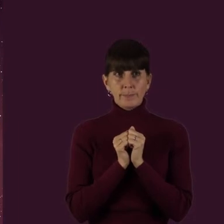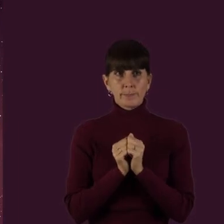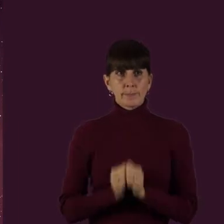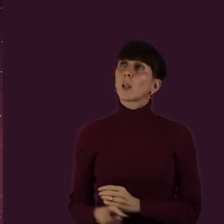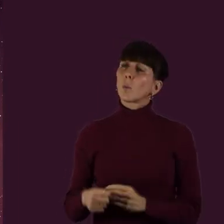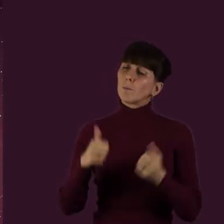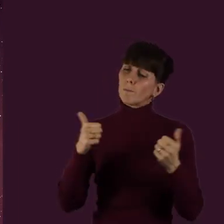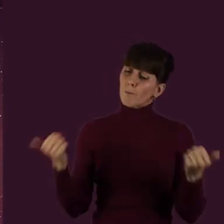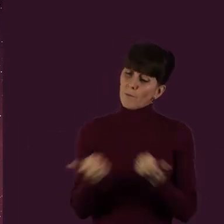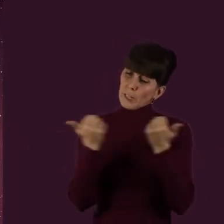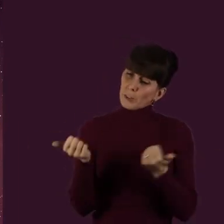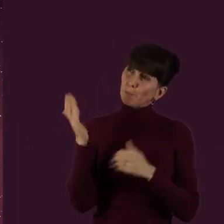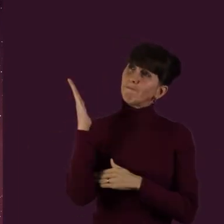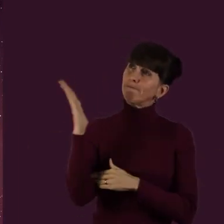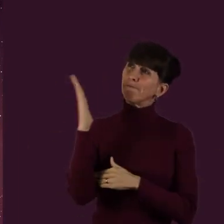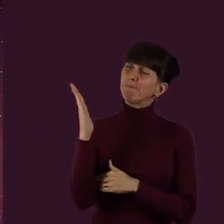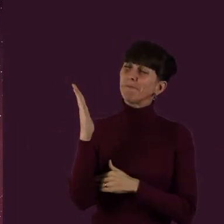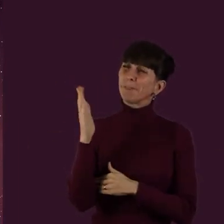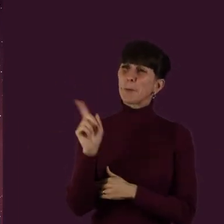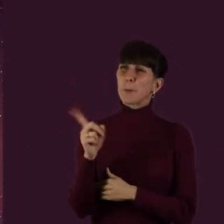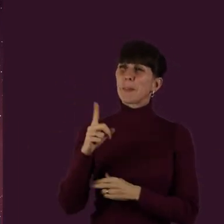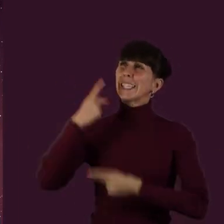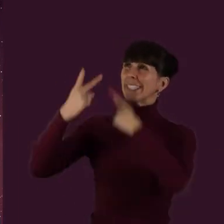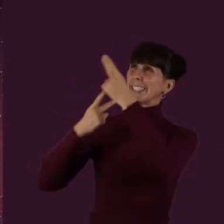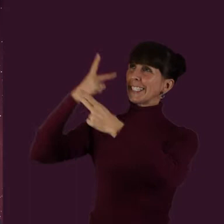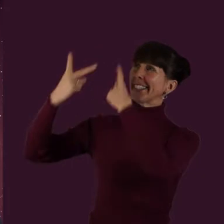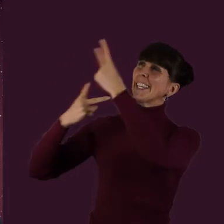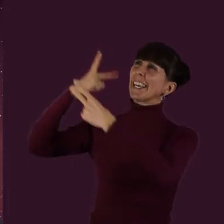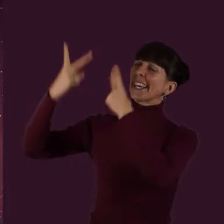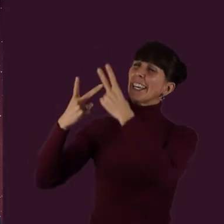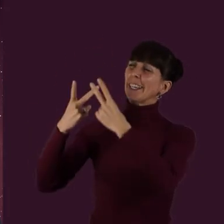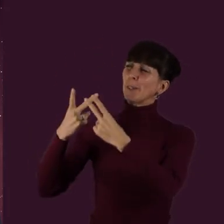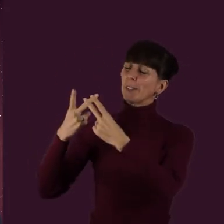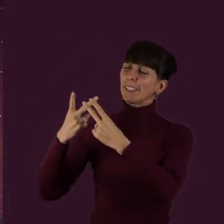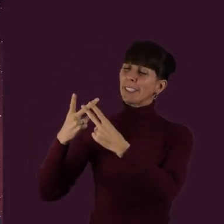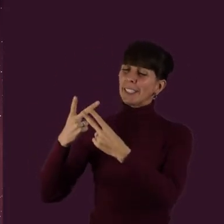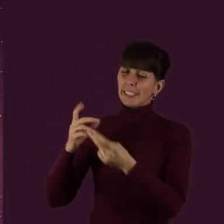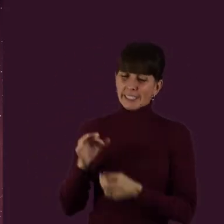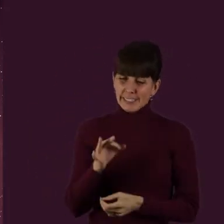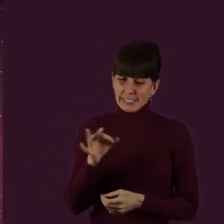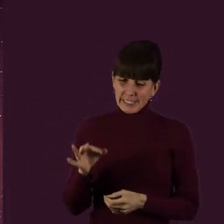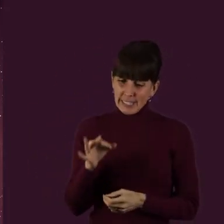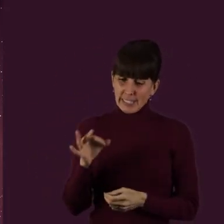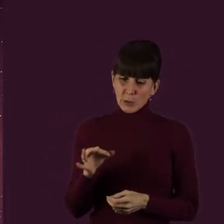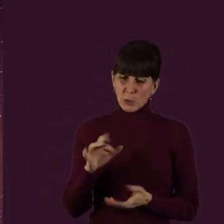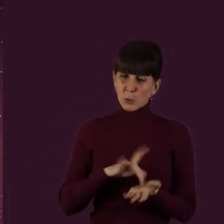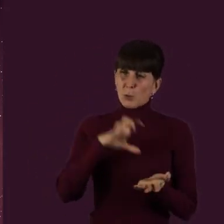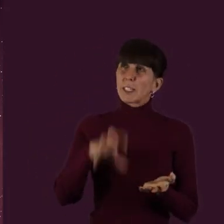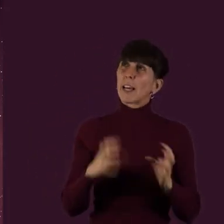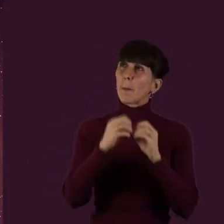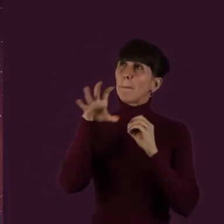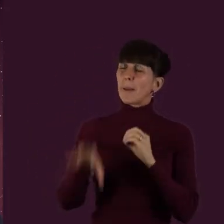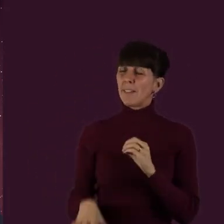We're going to close our service by singing again. We have another couple of songs to sing. O Little Town of Bethlehem, and